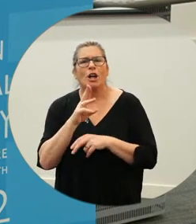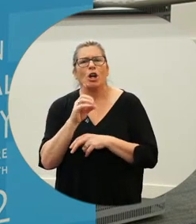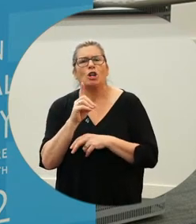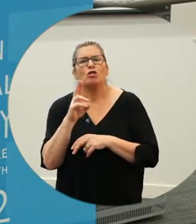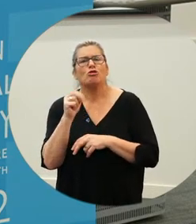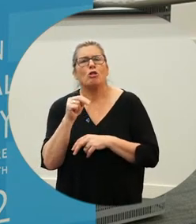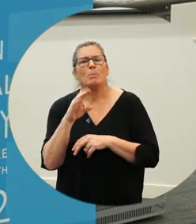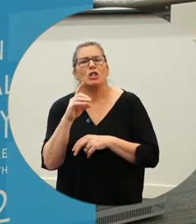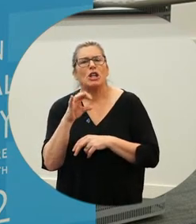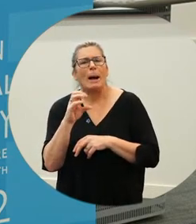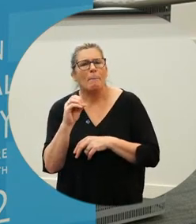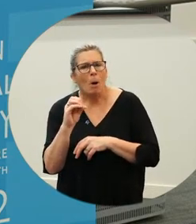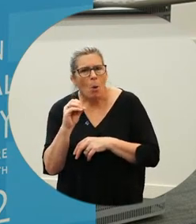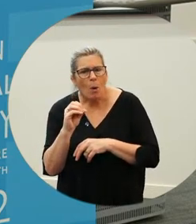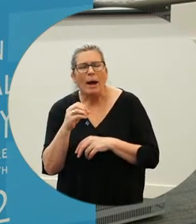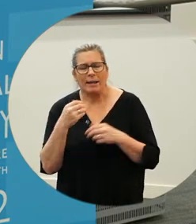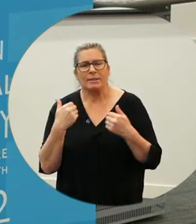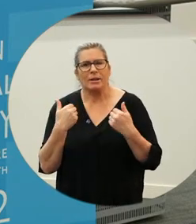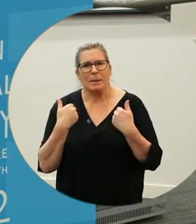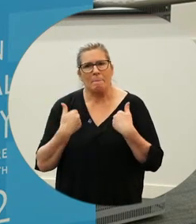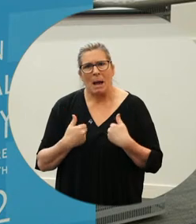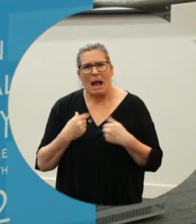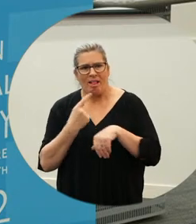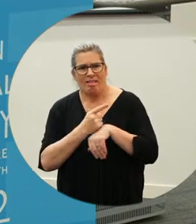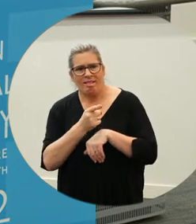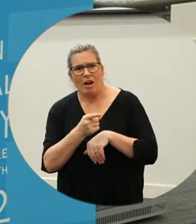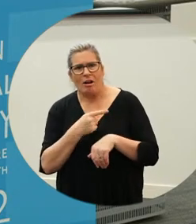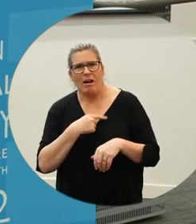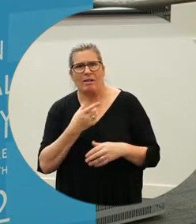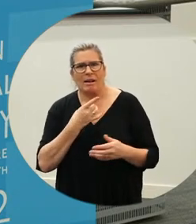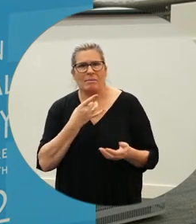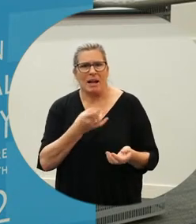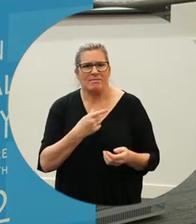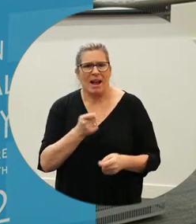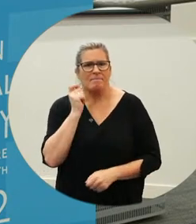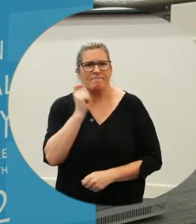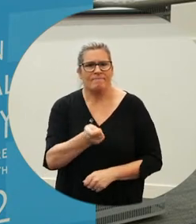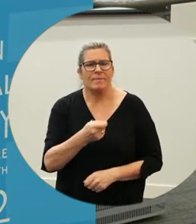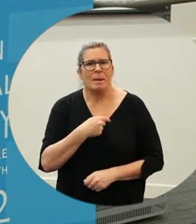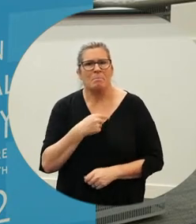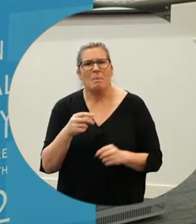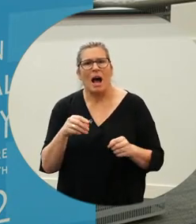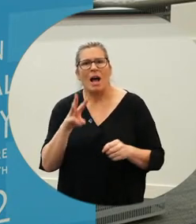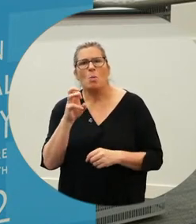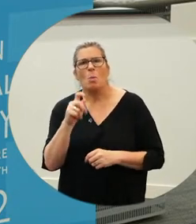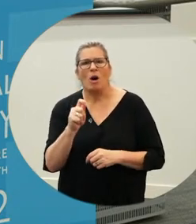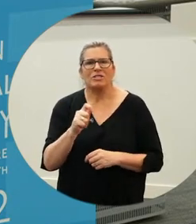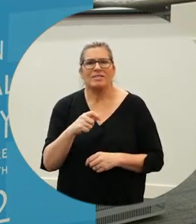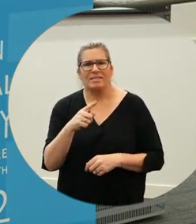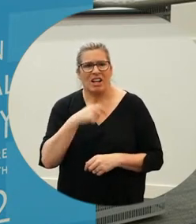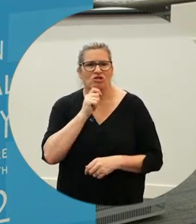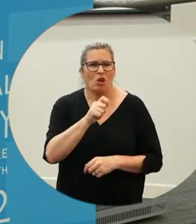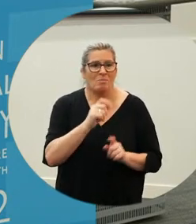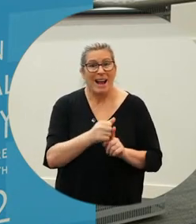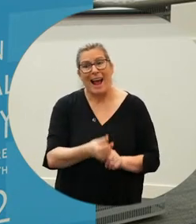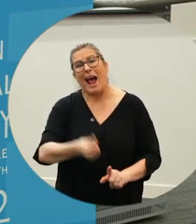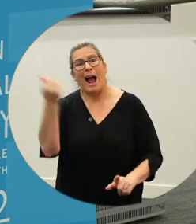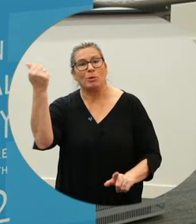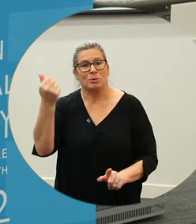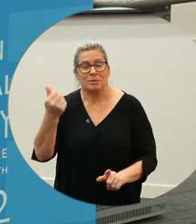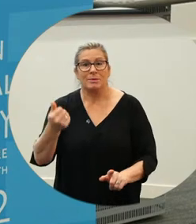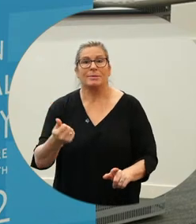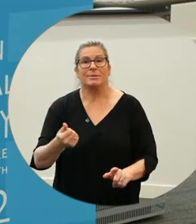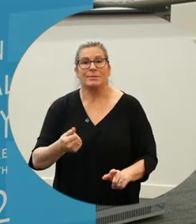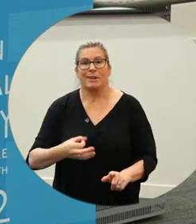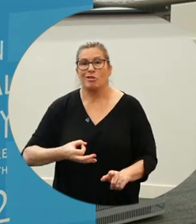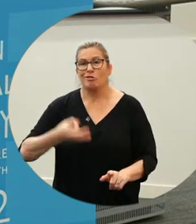there was a little orange man of a minister in there. And I put my warrant on the table and I said to him, out you get. And he said, it took great